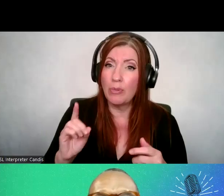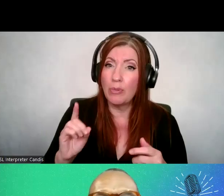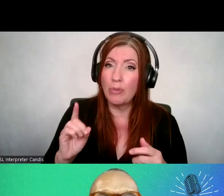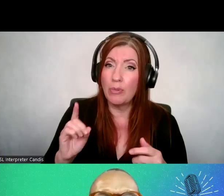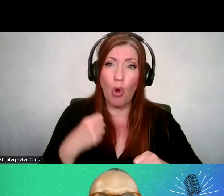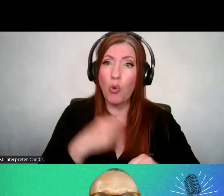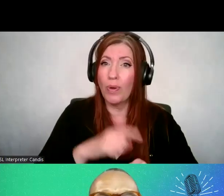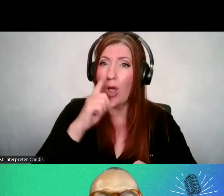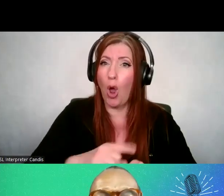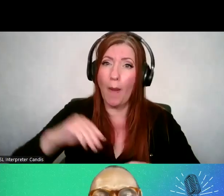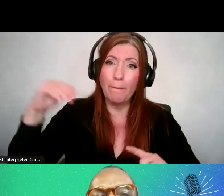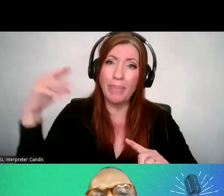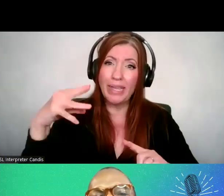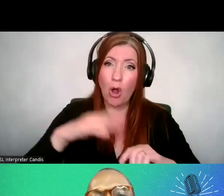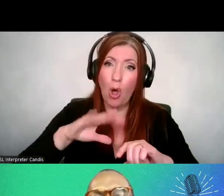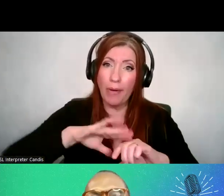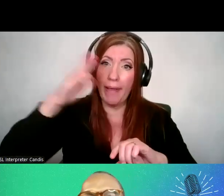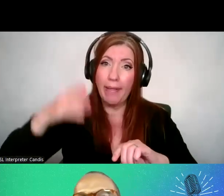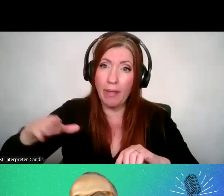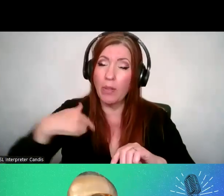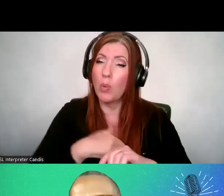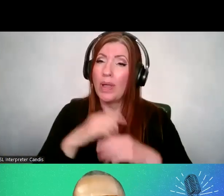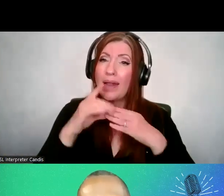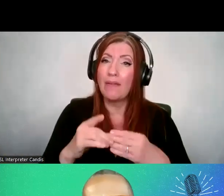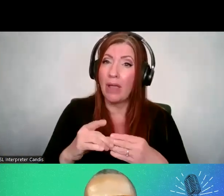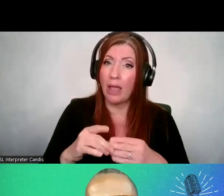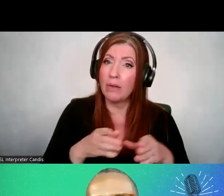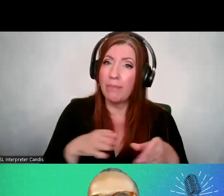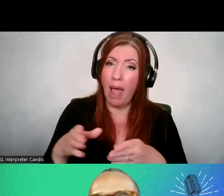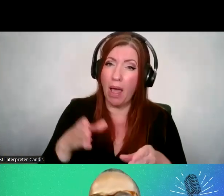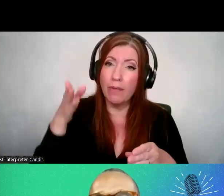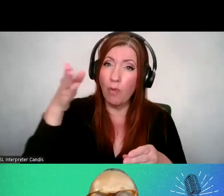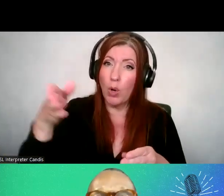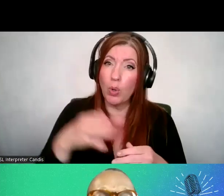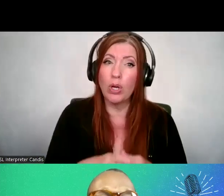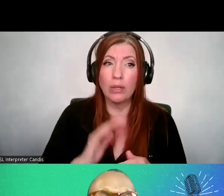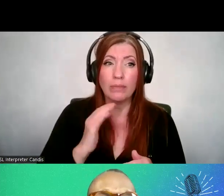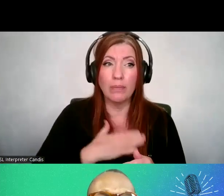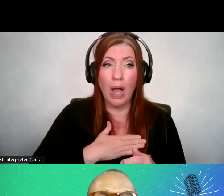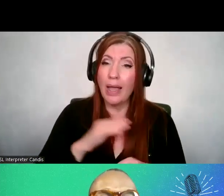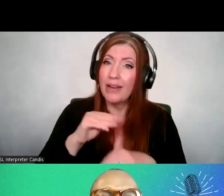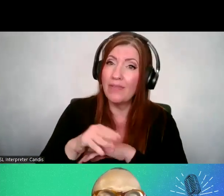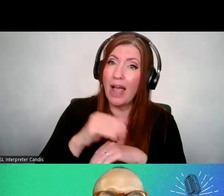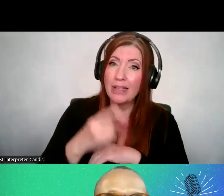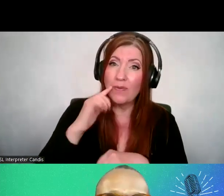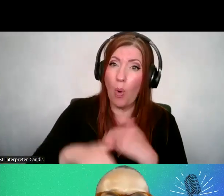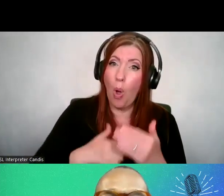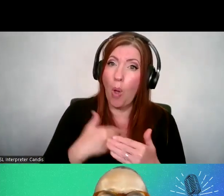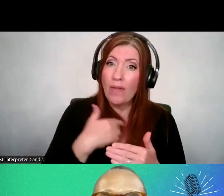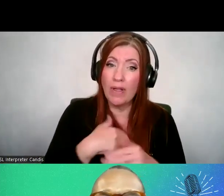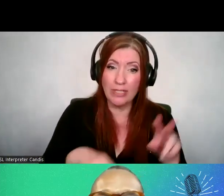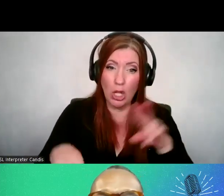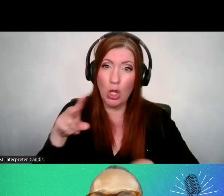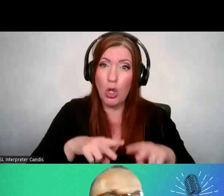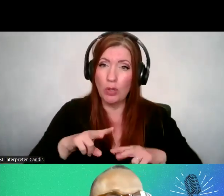the beacon on the hill. So as we navigate our path forward, my advice to all of us is simply this. Look within yourself and